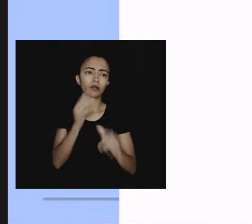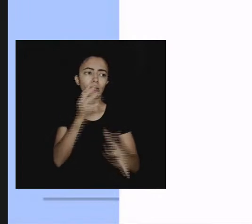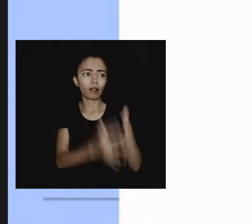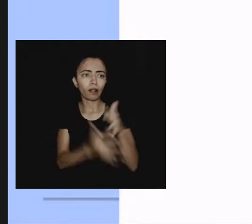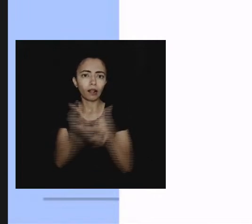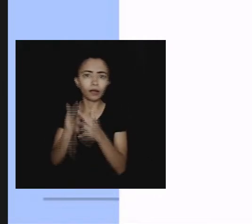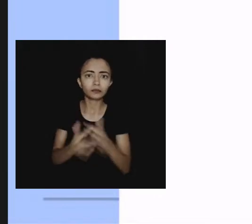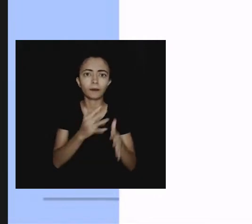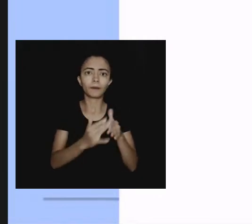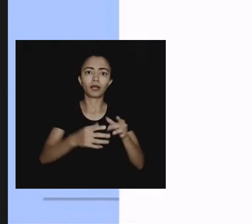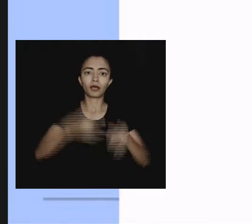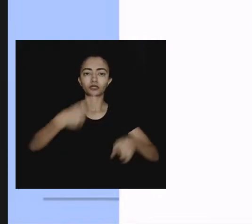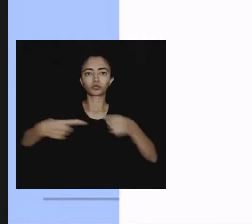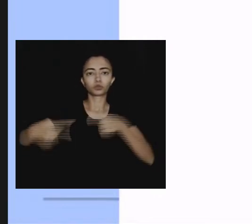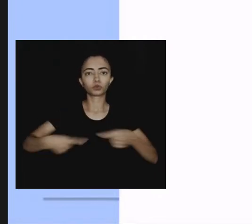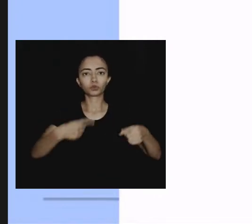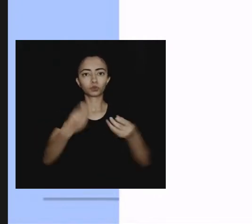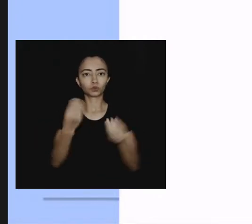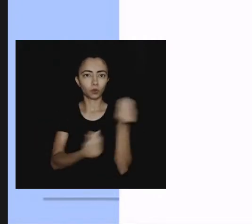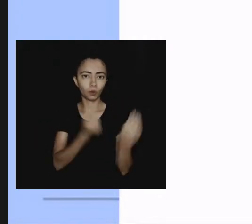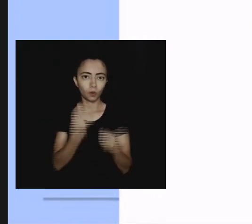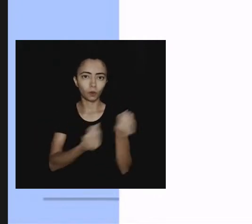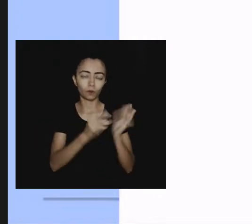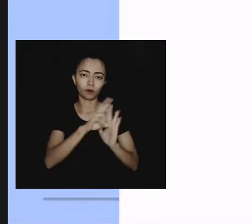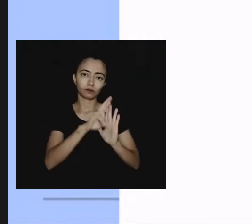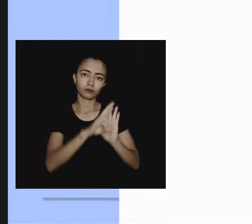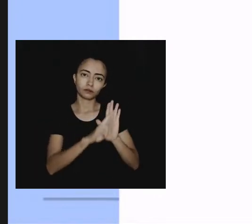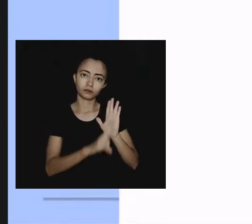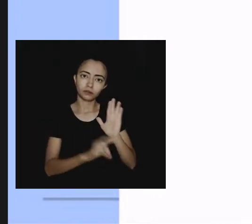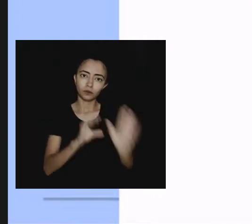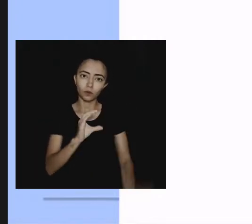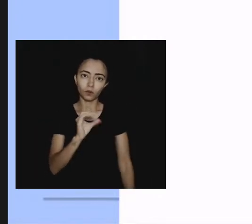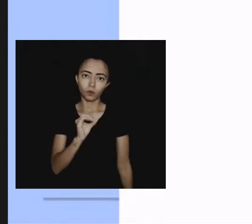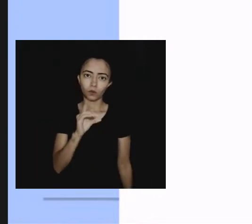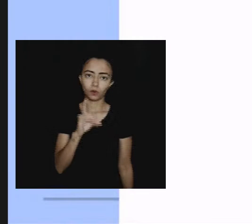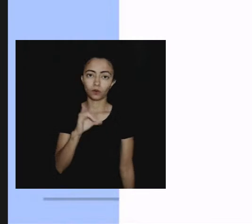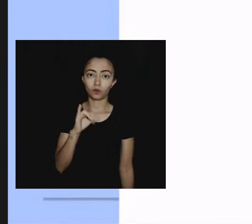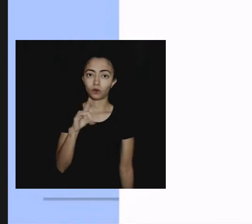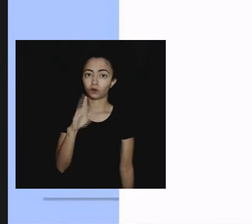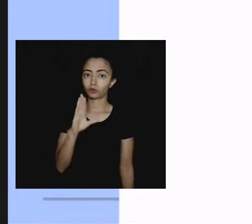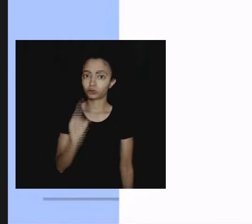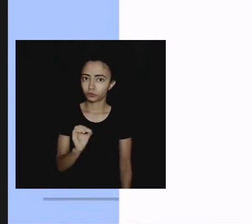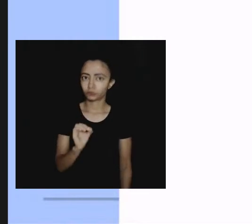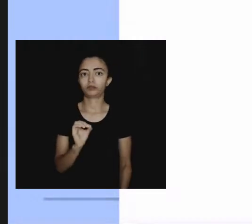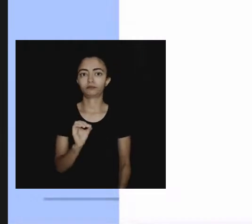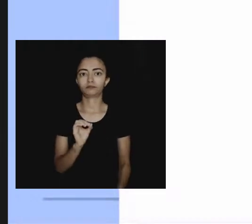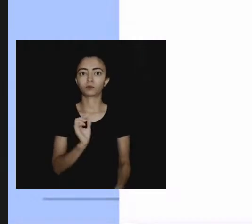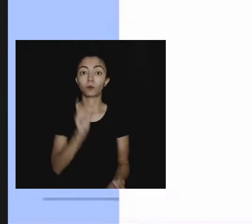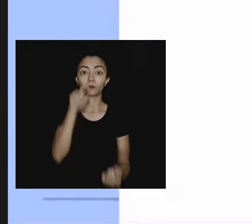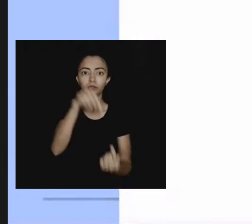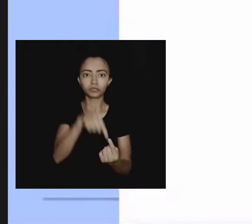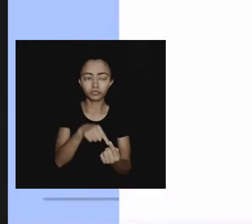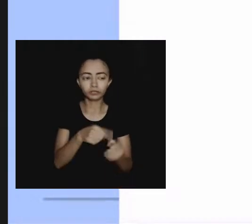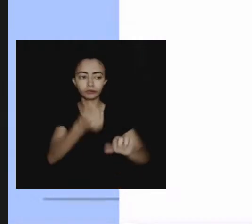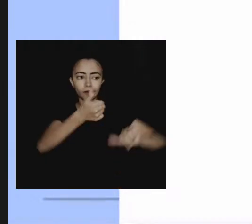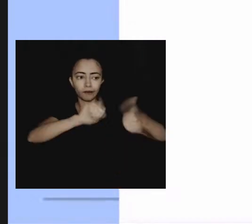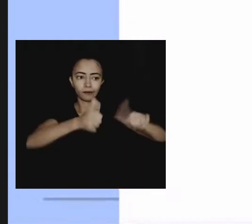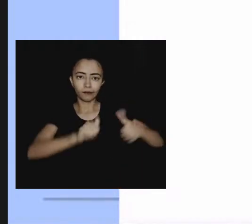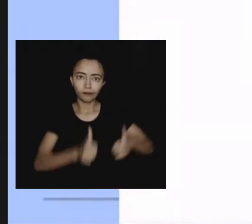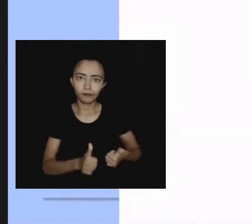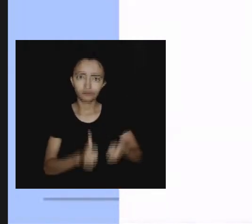can really get in the way of the discussions in the code with the purpose of documenting